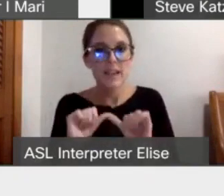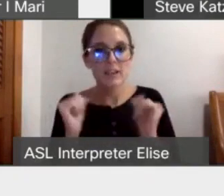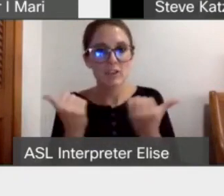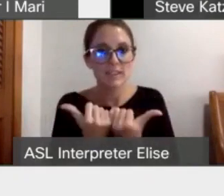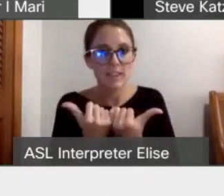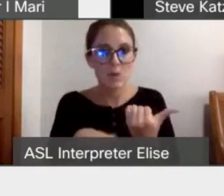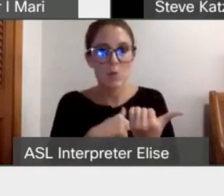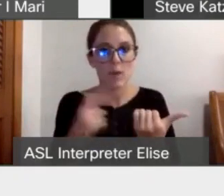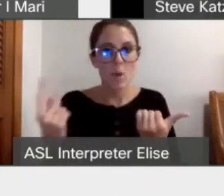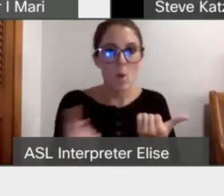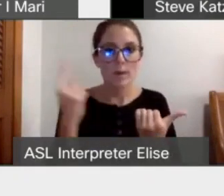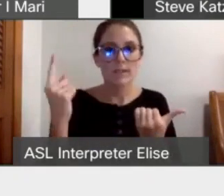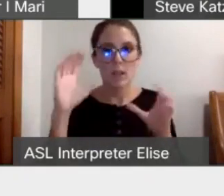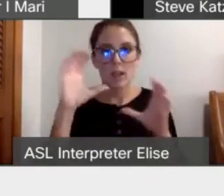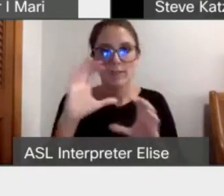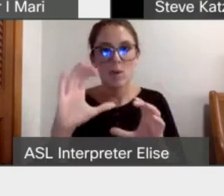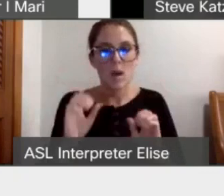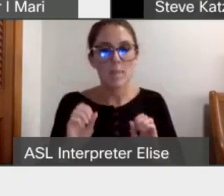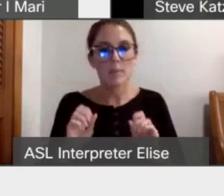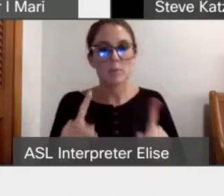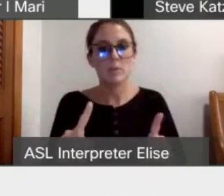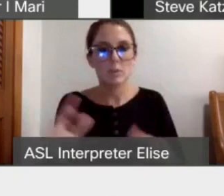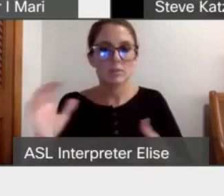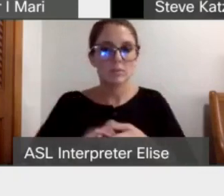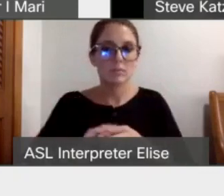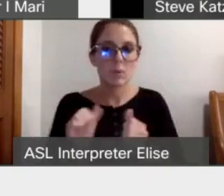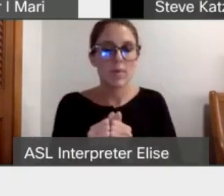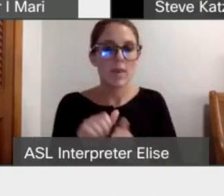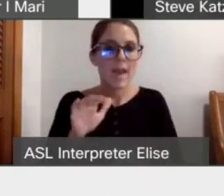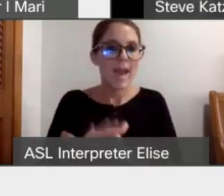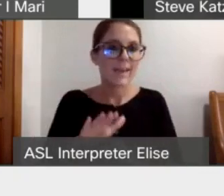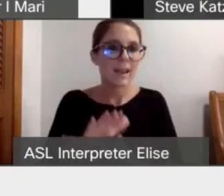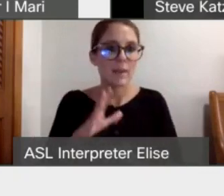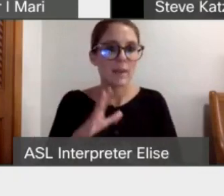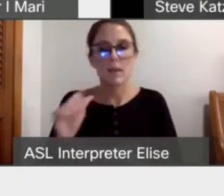we're always looking for opportunities to partner with academic and other